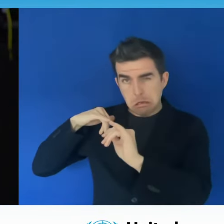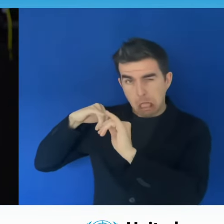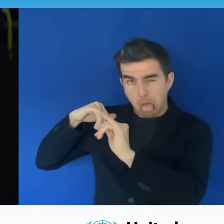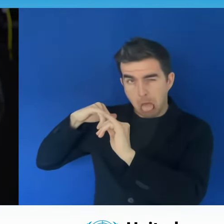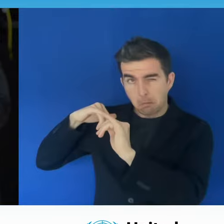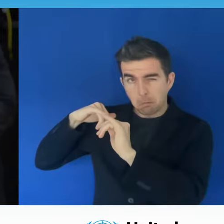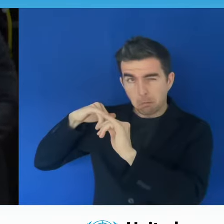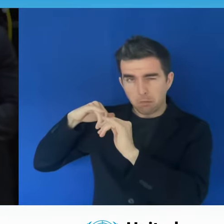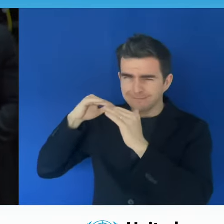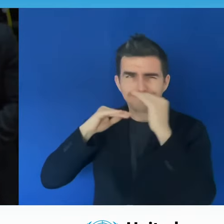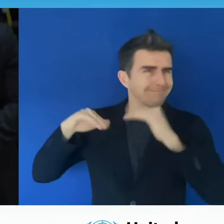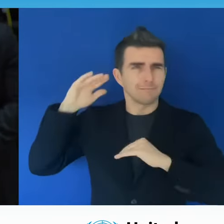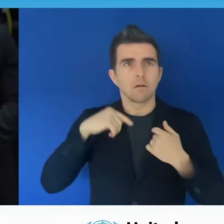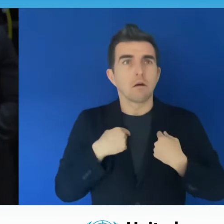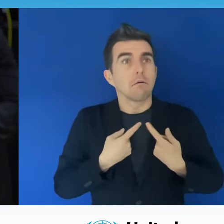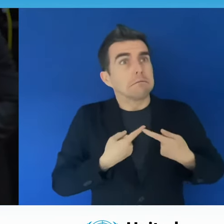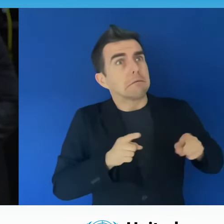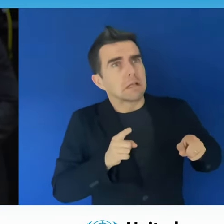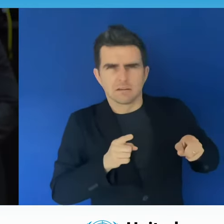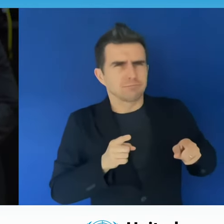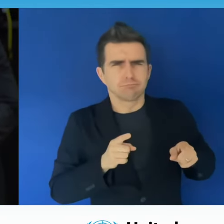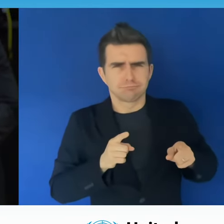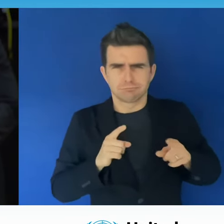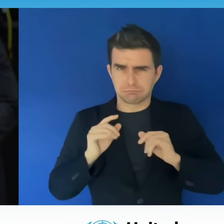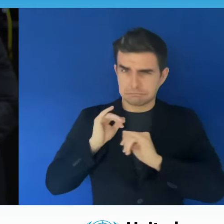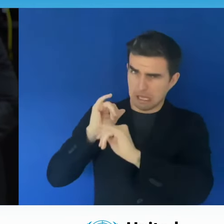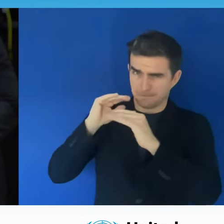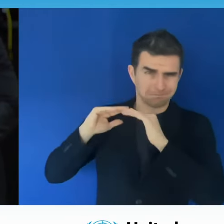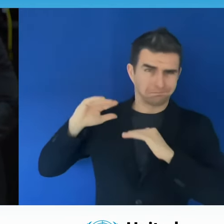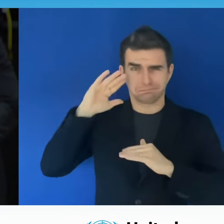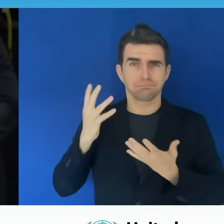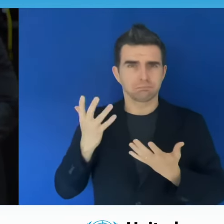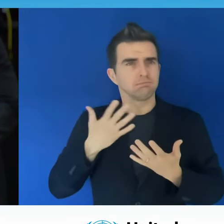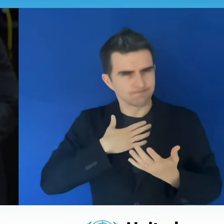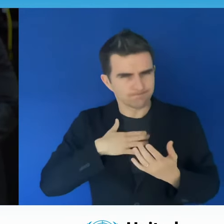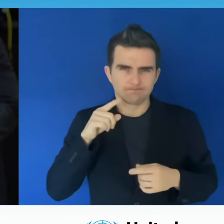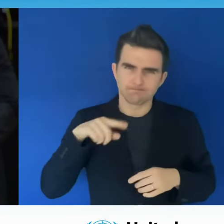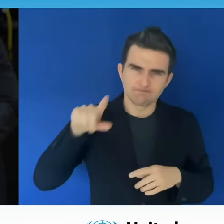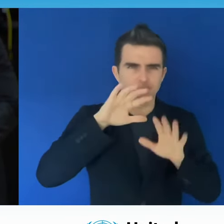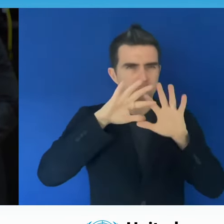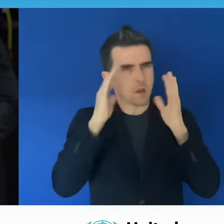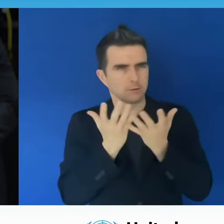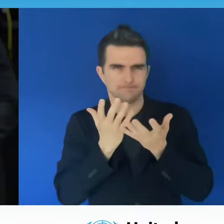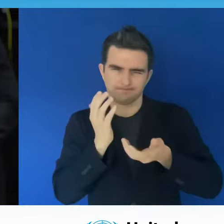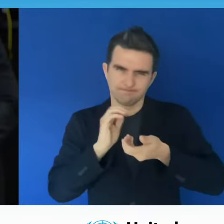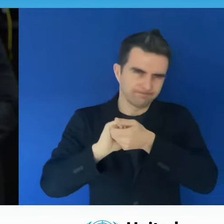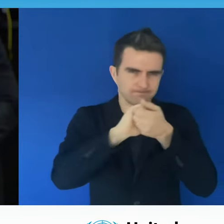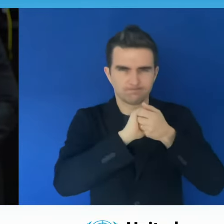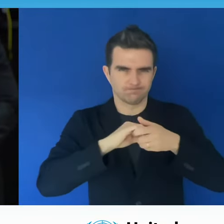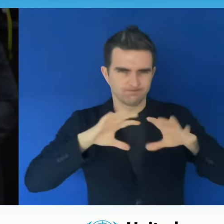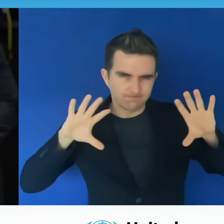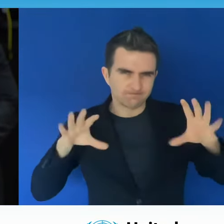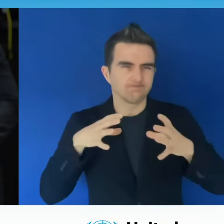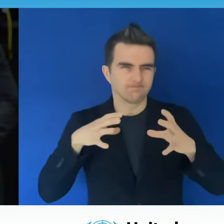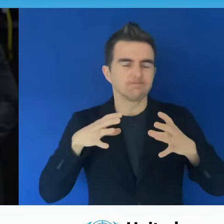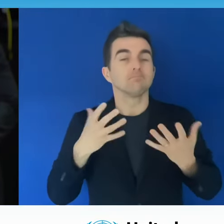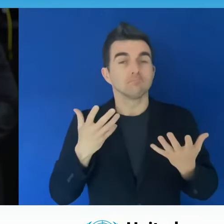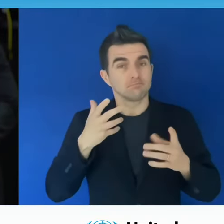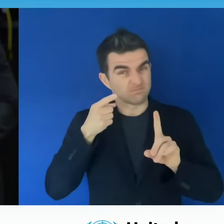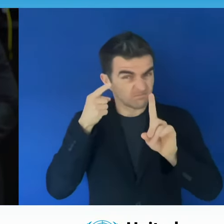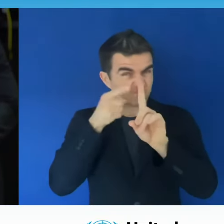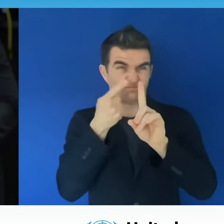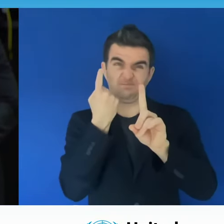I know we're all here for a story, to rewrite it. either for ourselves, for